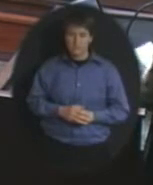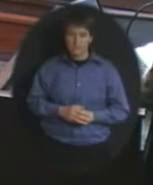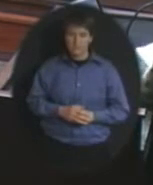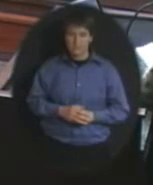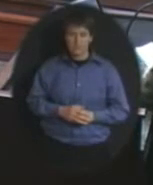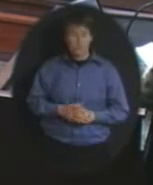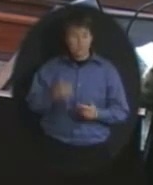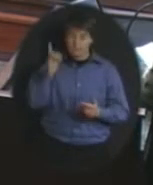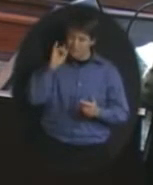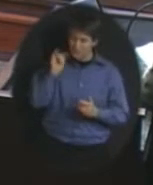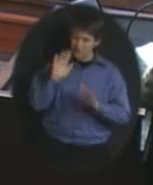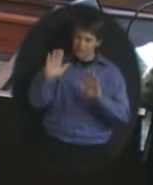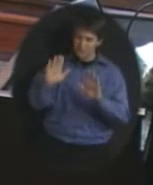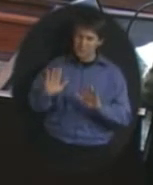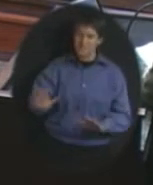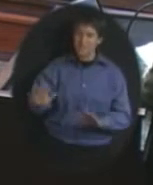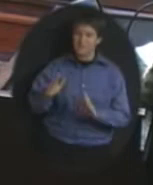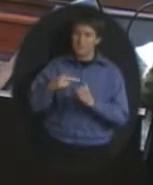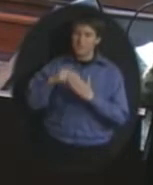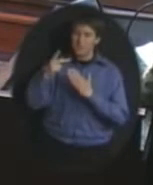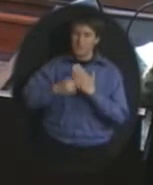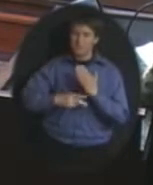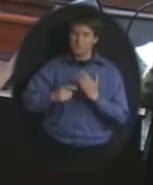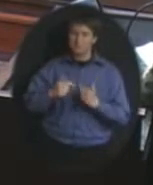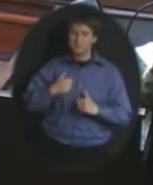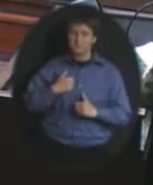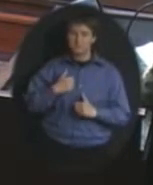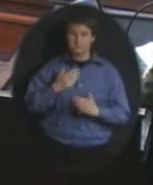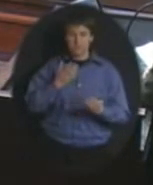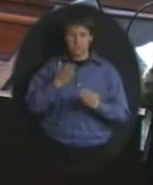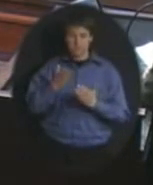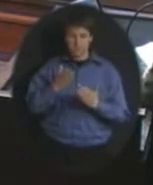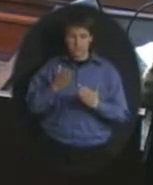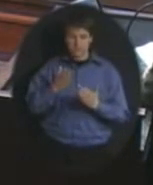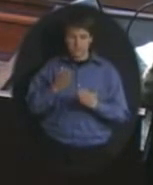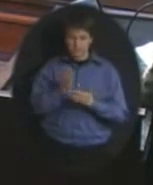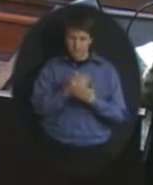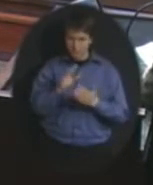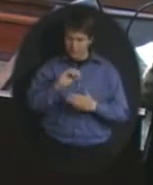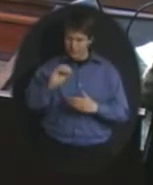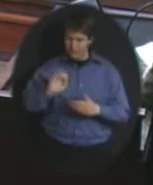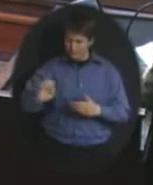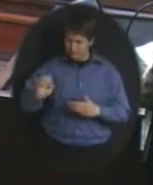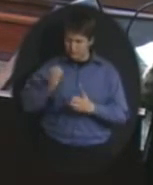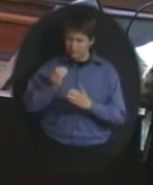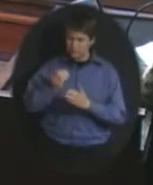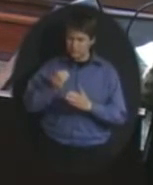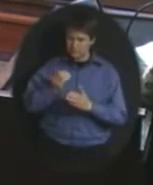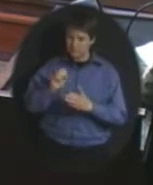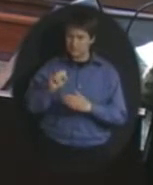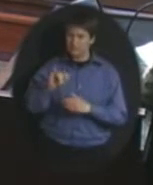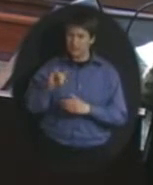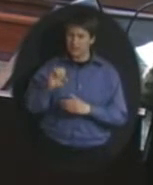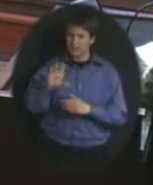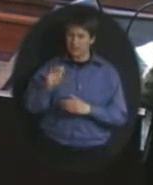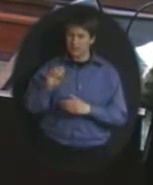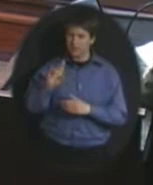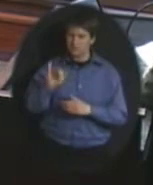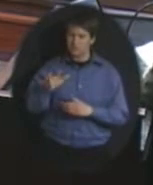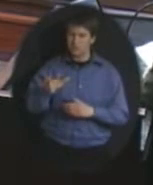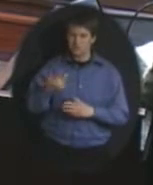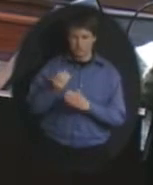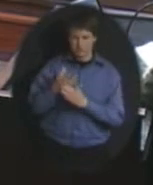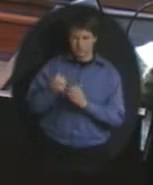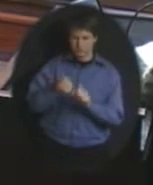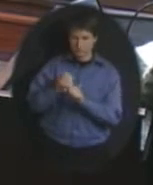It sounds like a wonderful program, and I served on the site council at Olathe East, and a couple of years ago, Dr. Berry brought in some